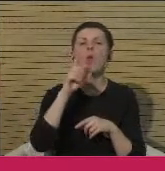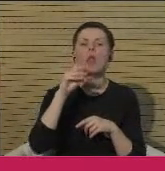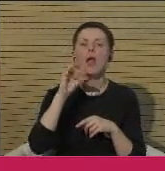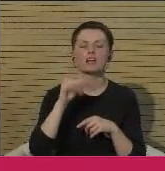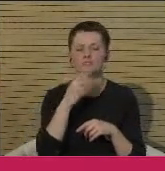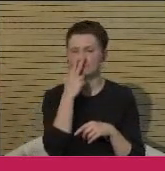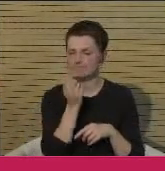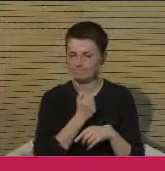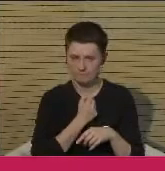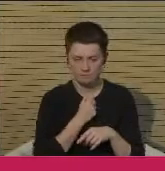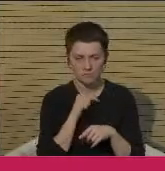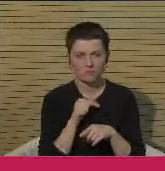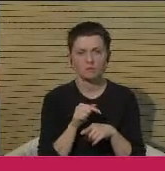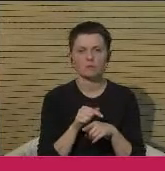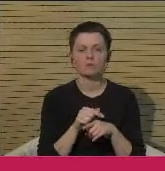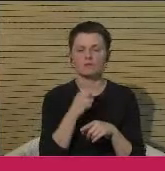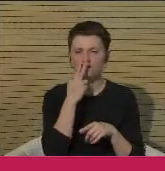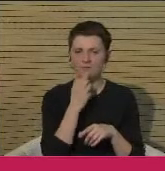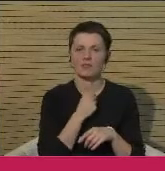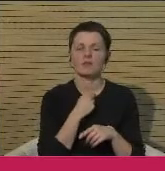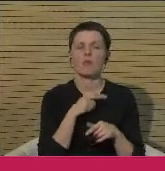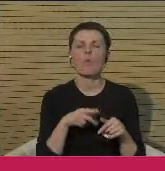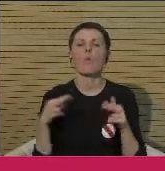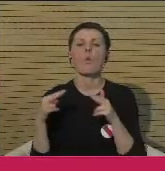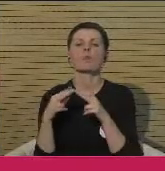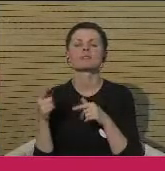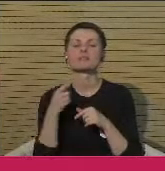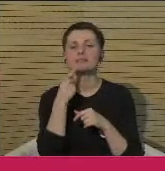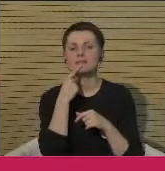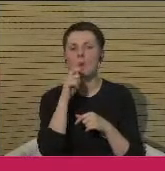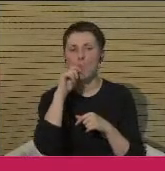local languages,